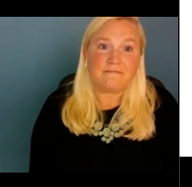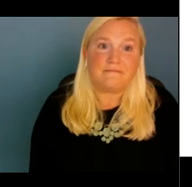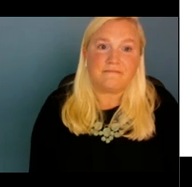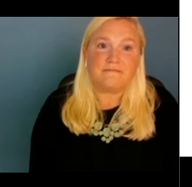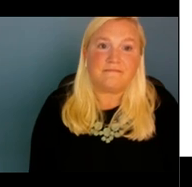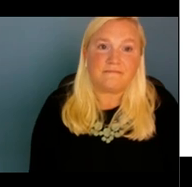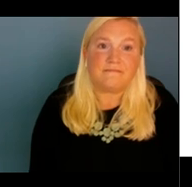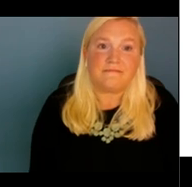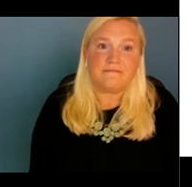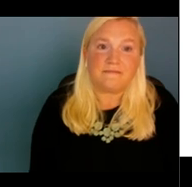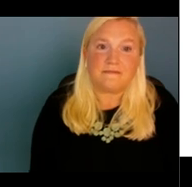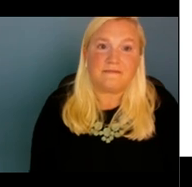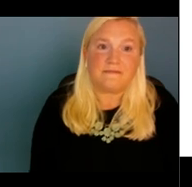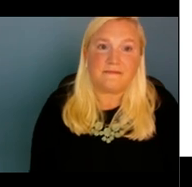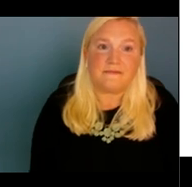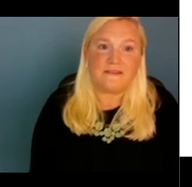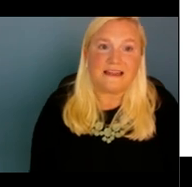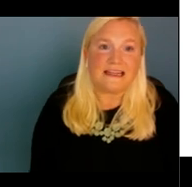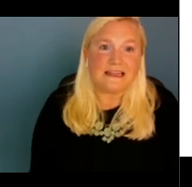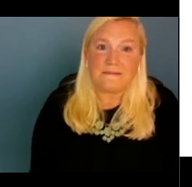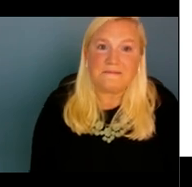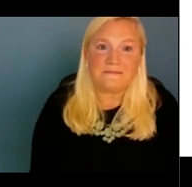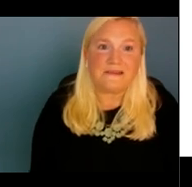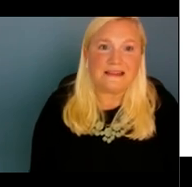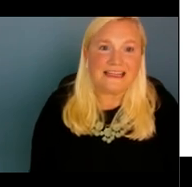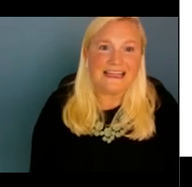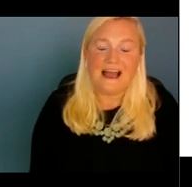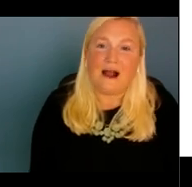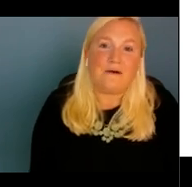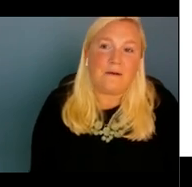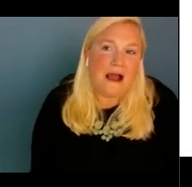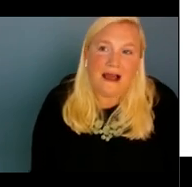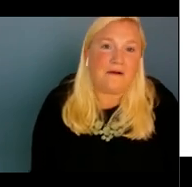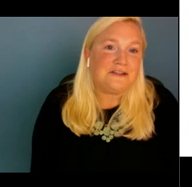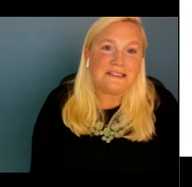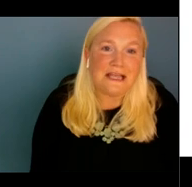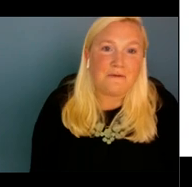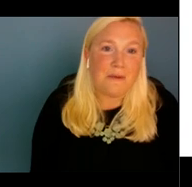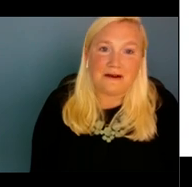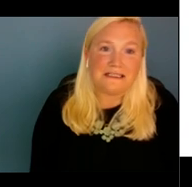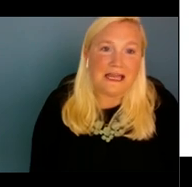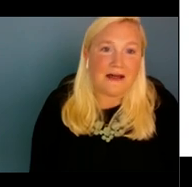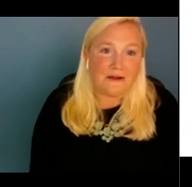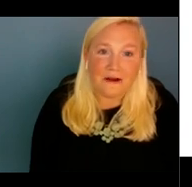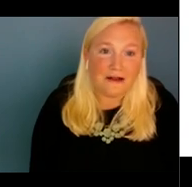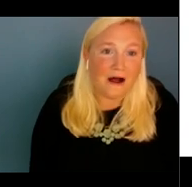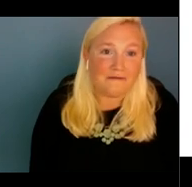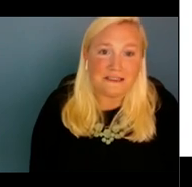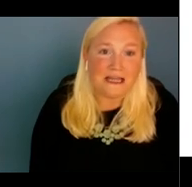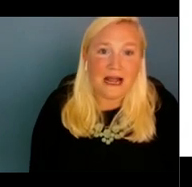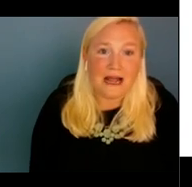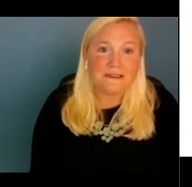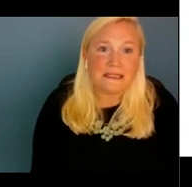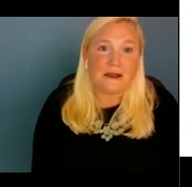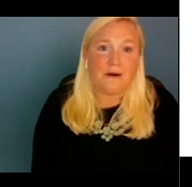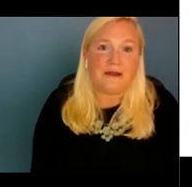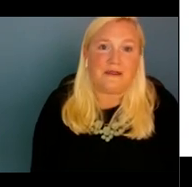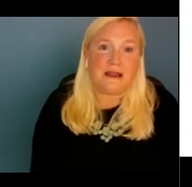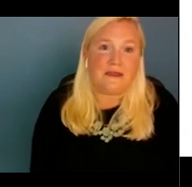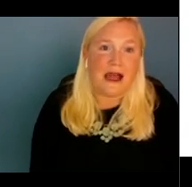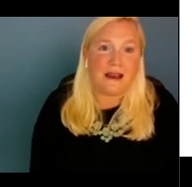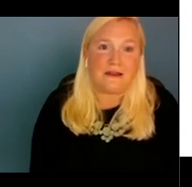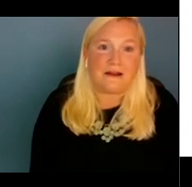So. Mm-hmm. Excellent. Martha, I see you nodding your head. I would just say we're better together